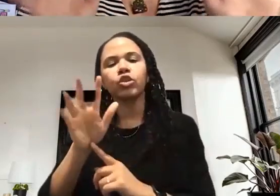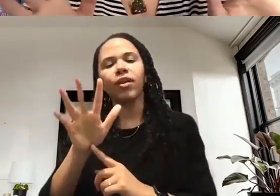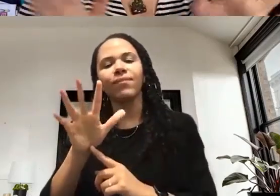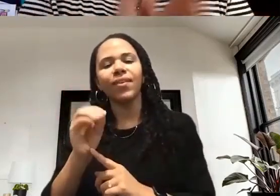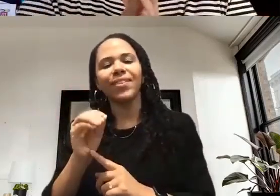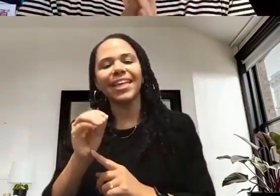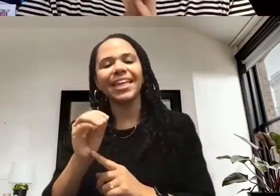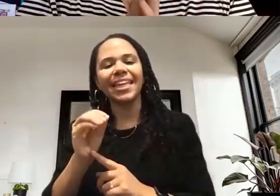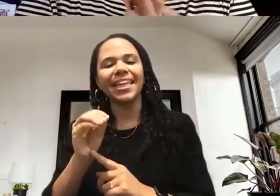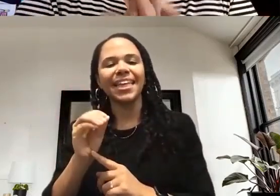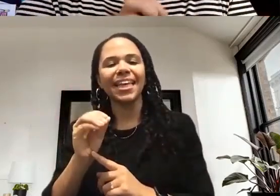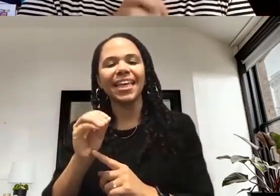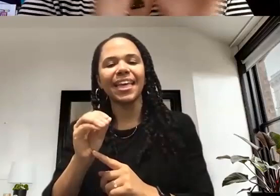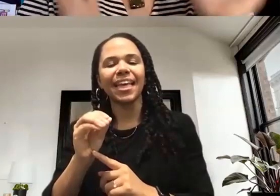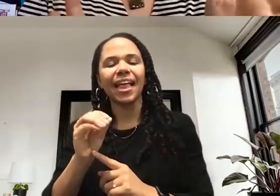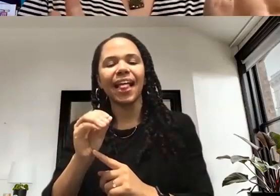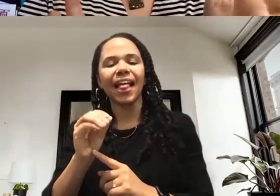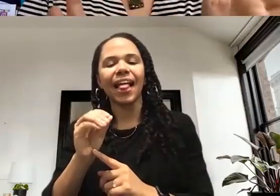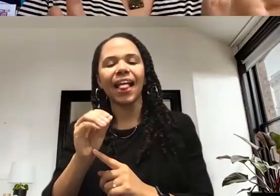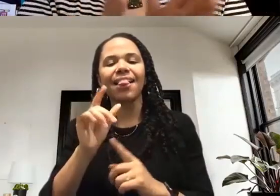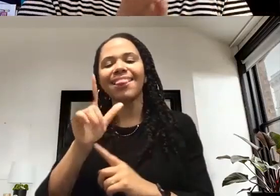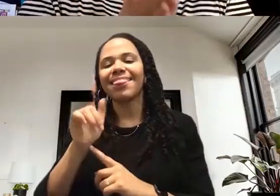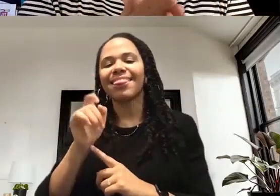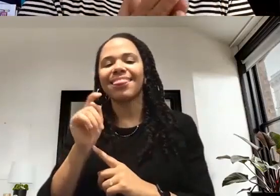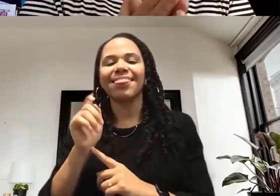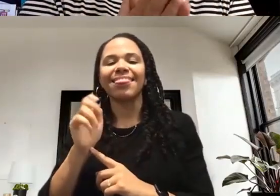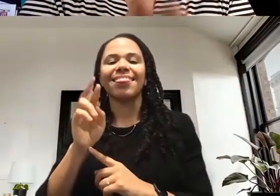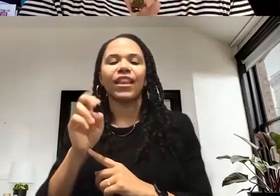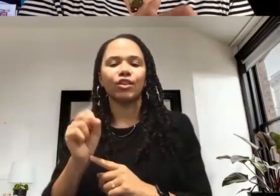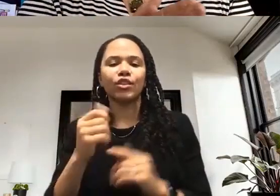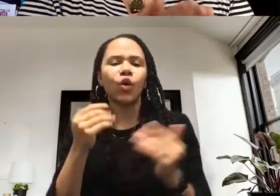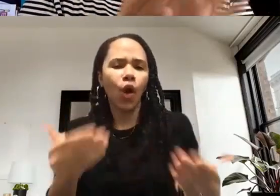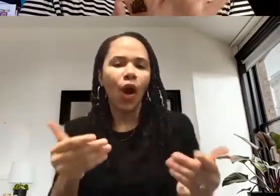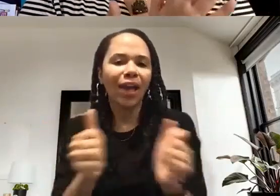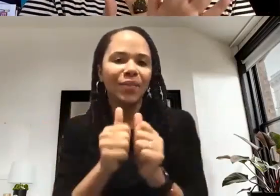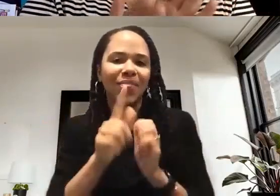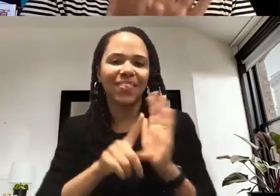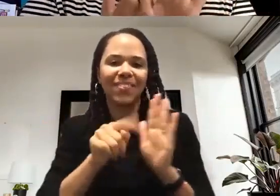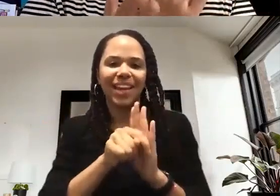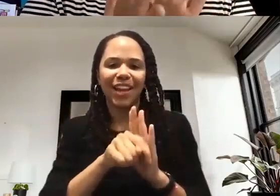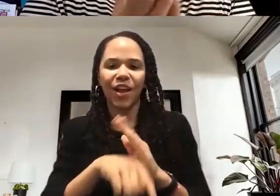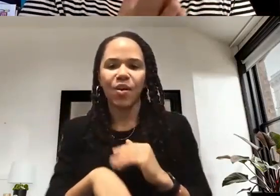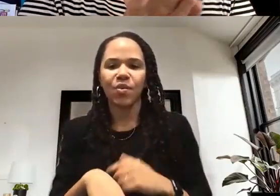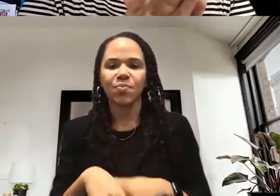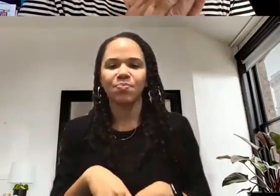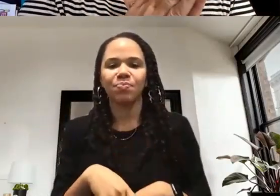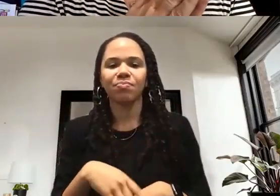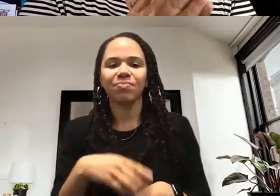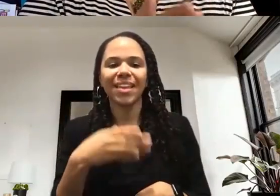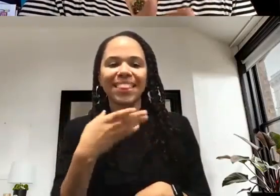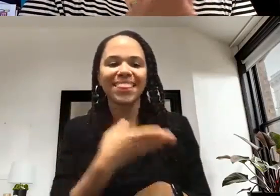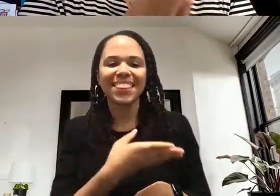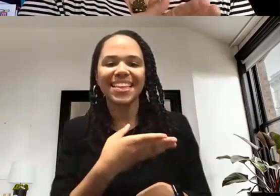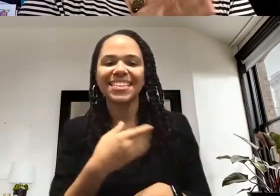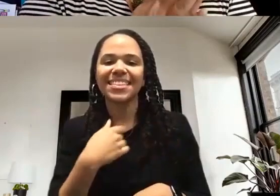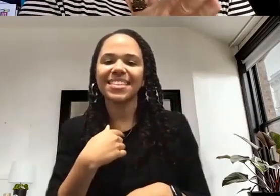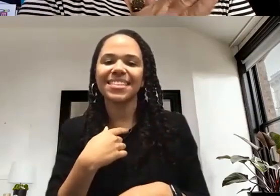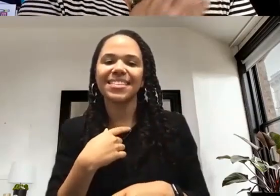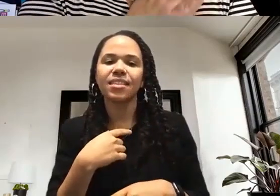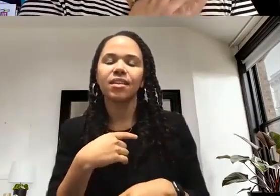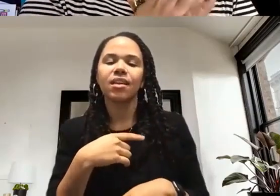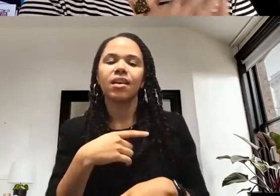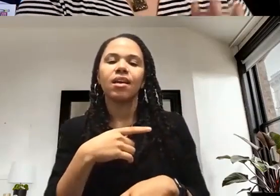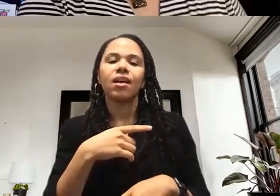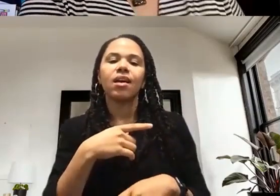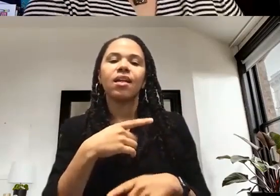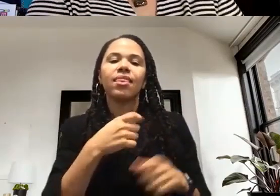of characters? Anyway, so go ahead with the video. I just want to share, this is Ms. Resnick, founder of Scratch, taking a question from a student from